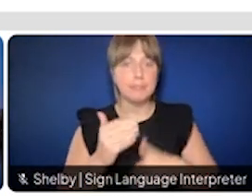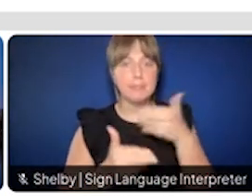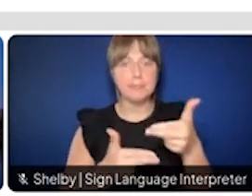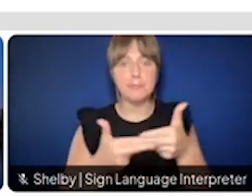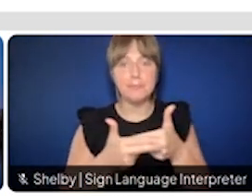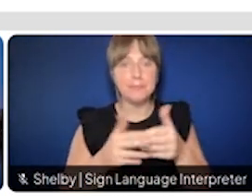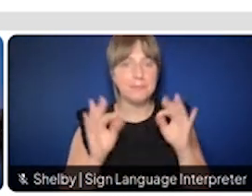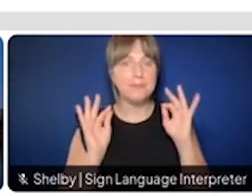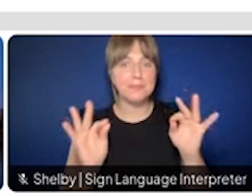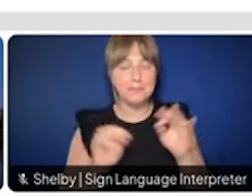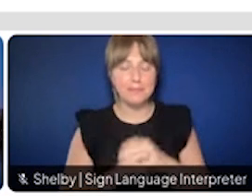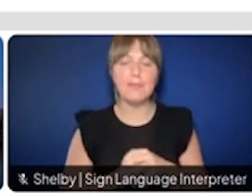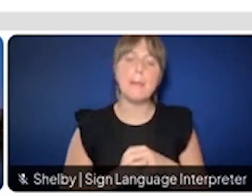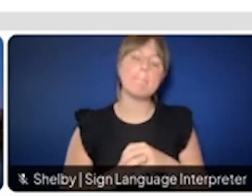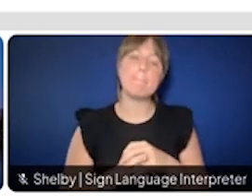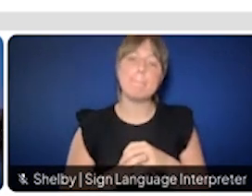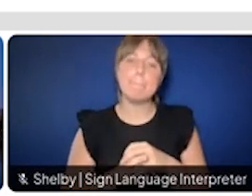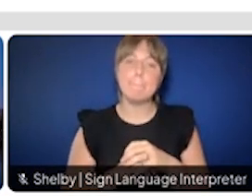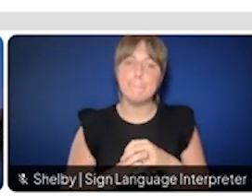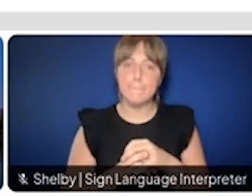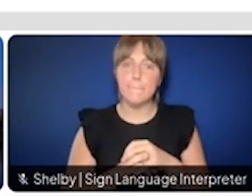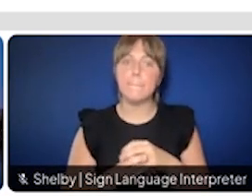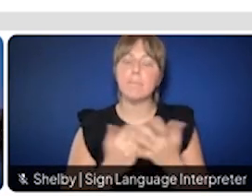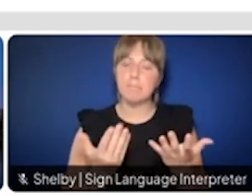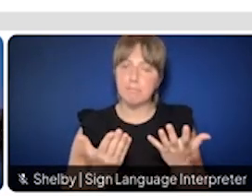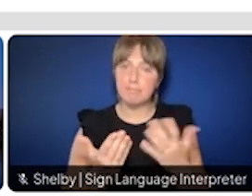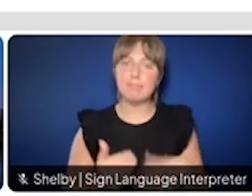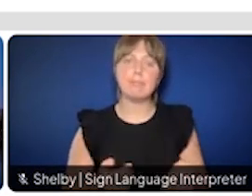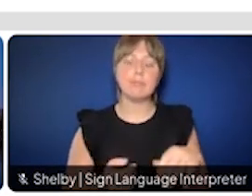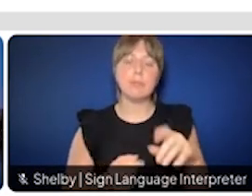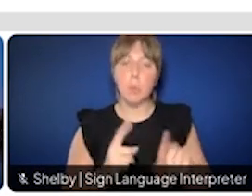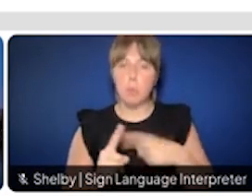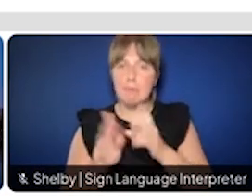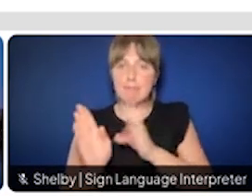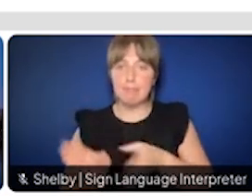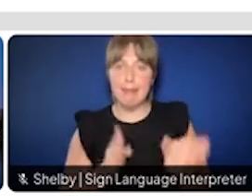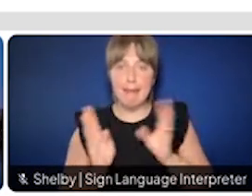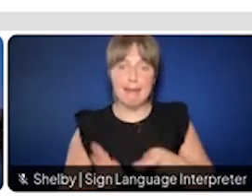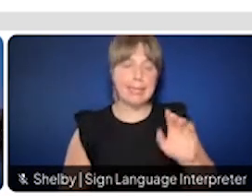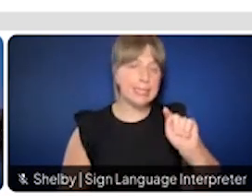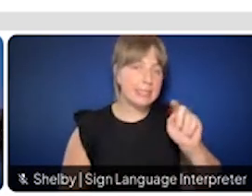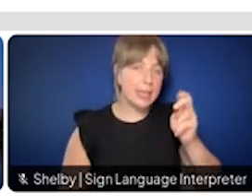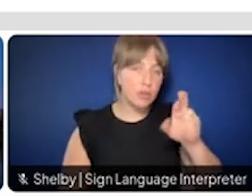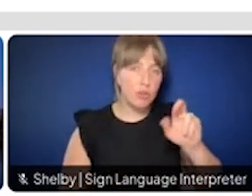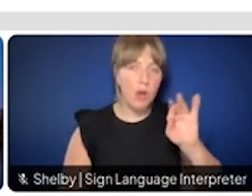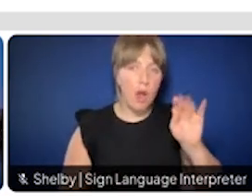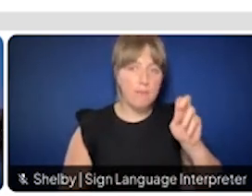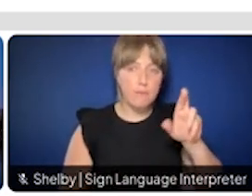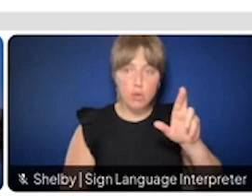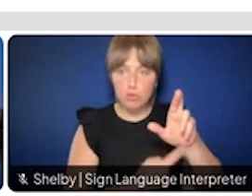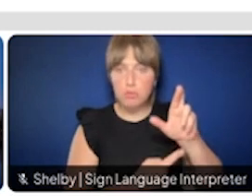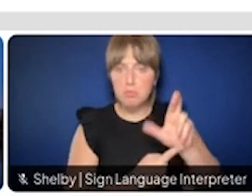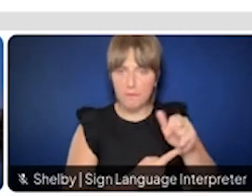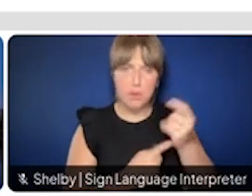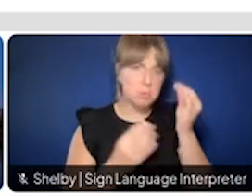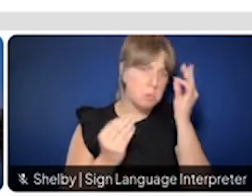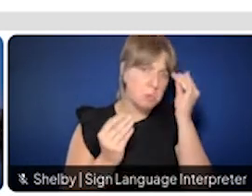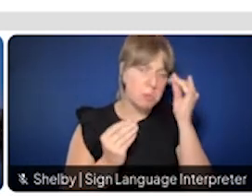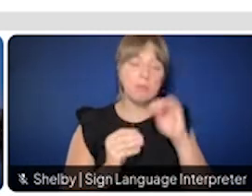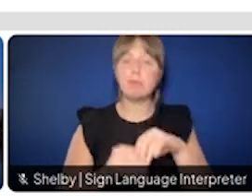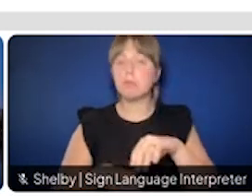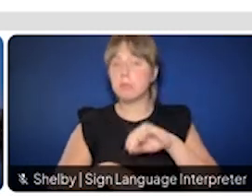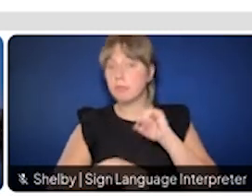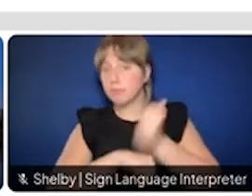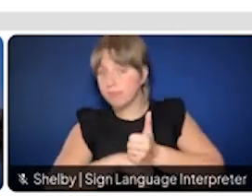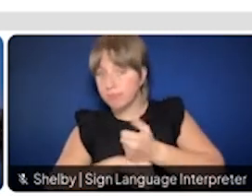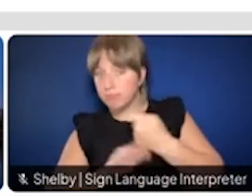Carly, perfect. So there are a few things to consider when planning out a tender offer, starting with what price to set the offer at.